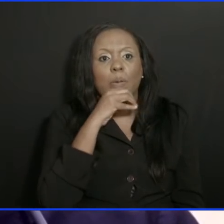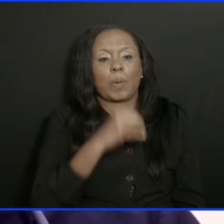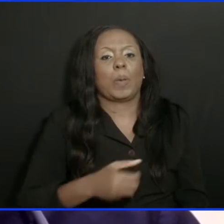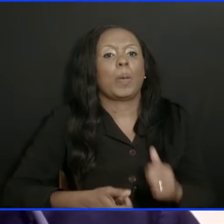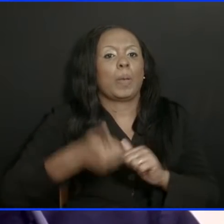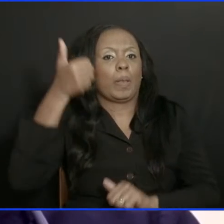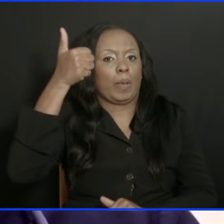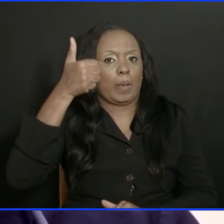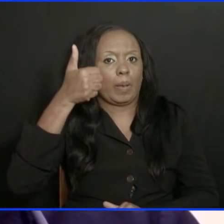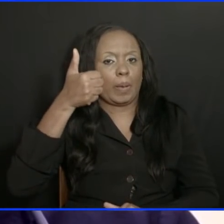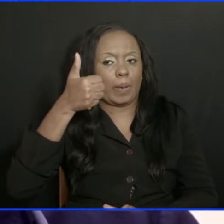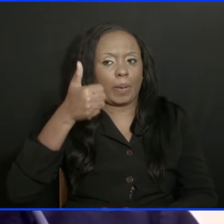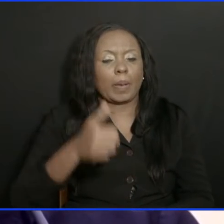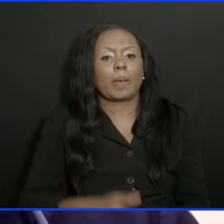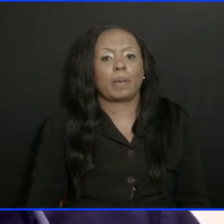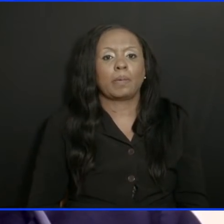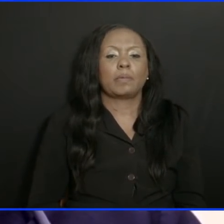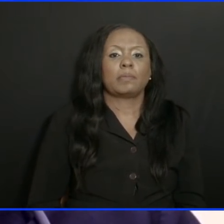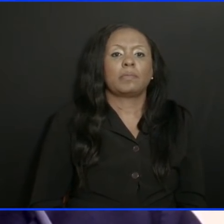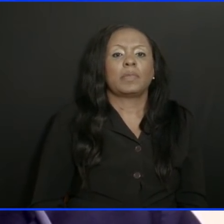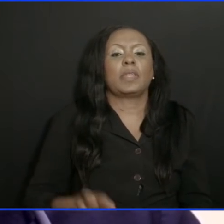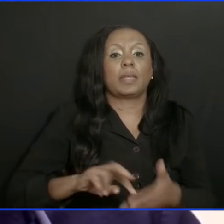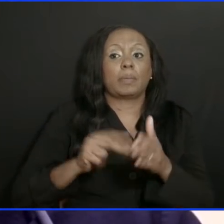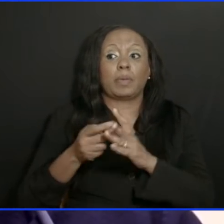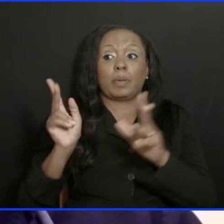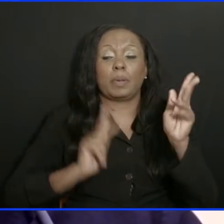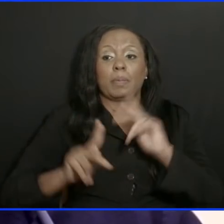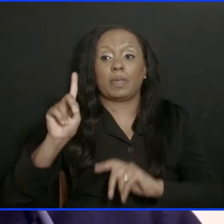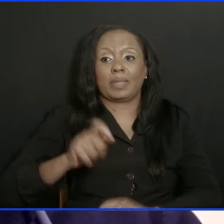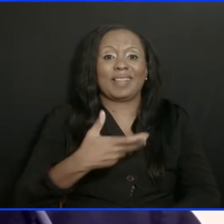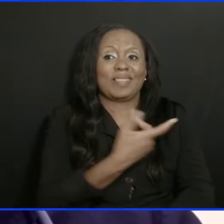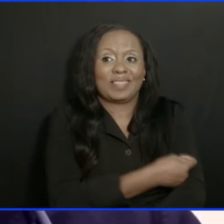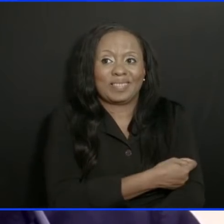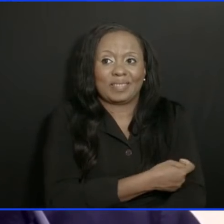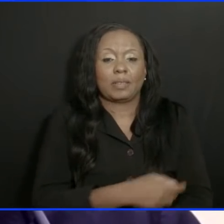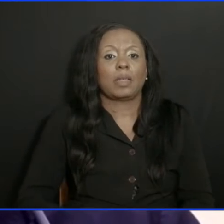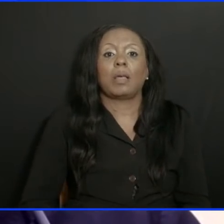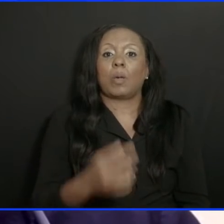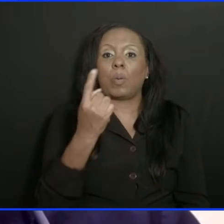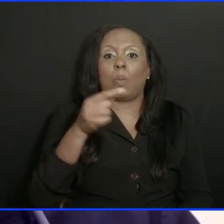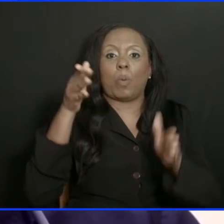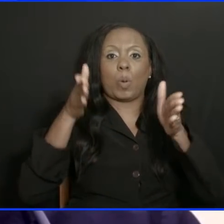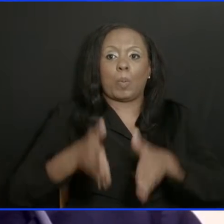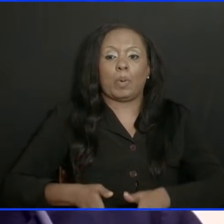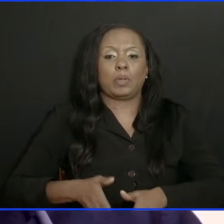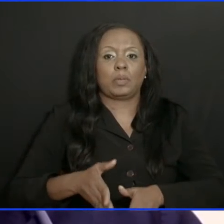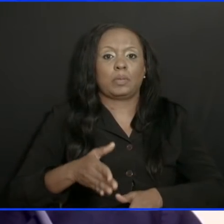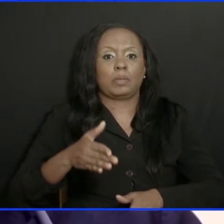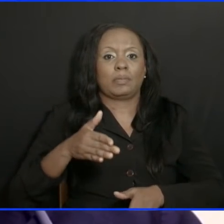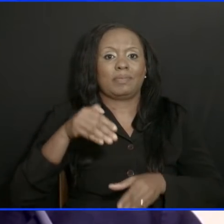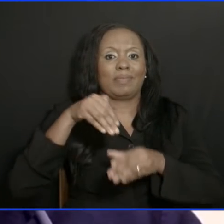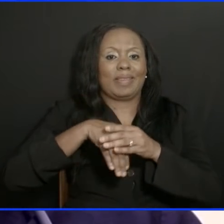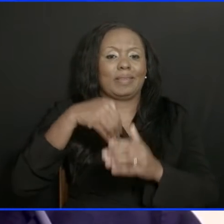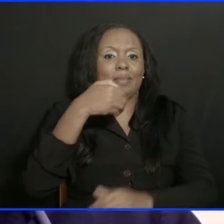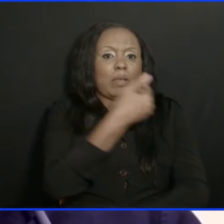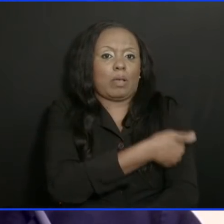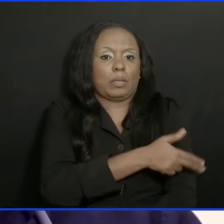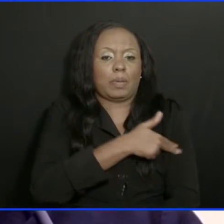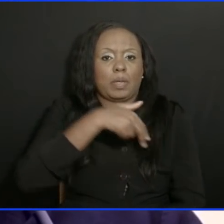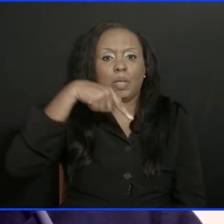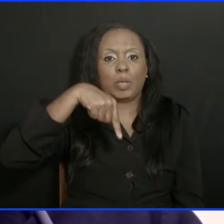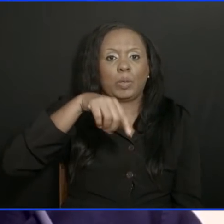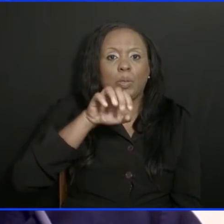vaccinated. And that alone spells the story. We have one person between the age of 20 and 30 in that